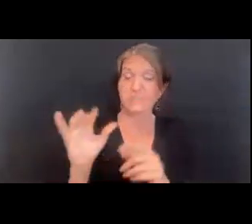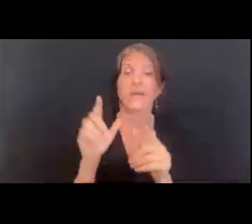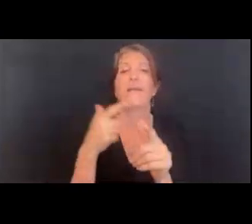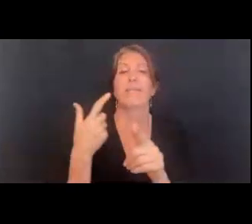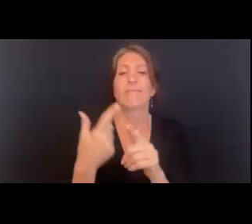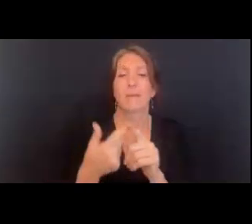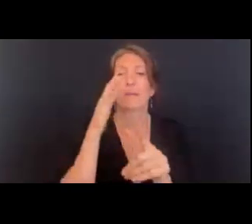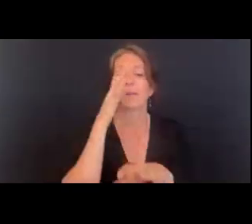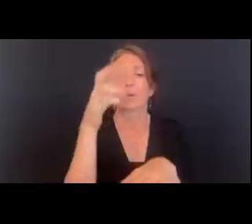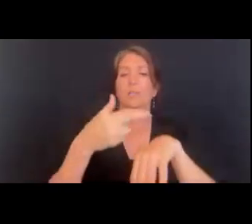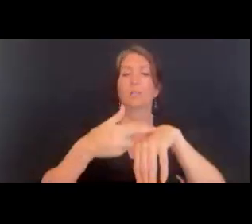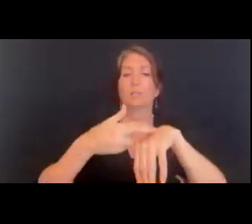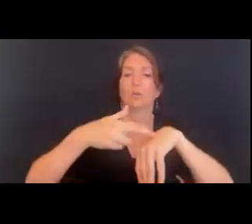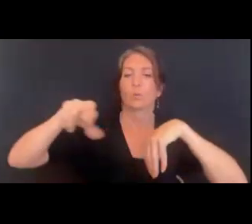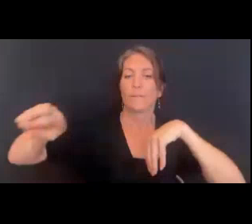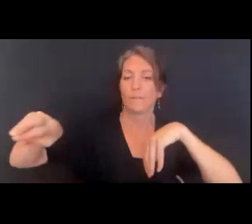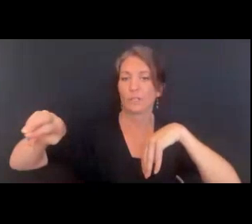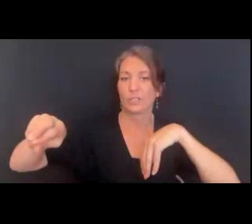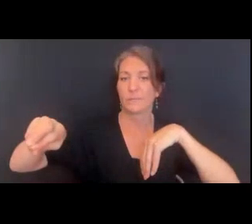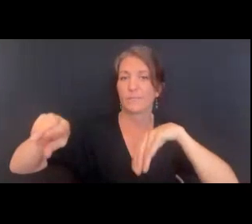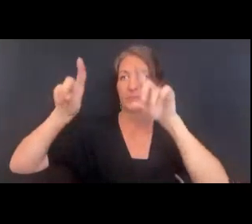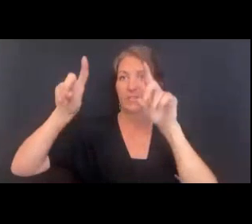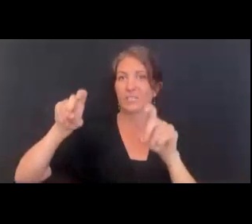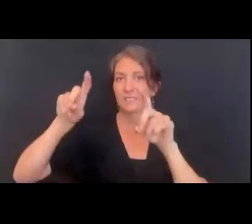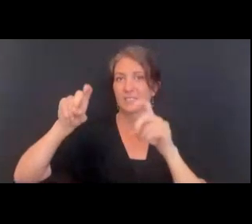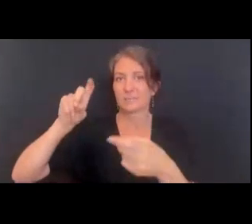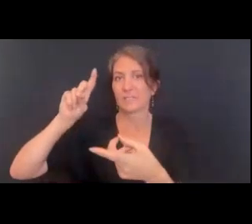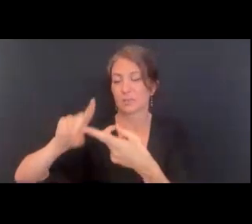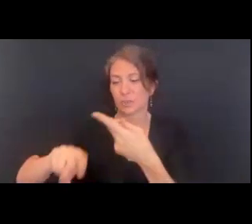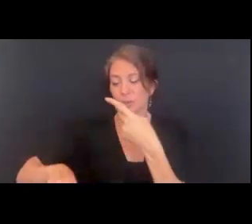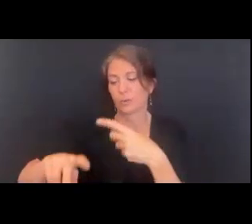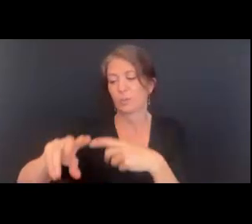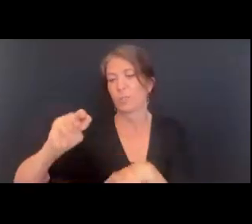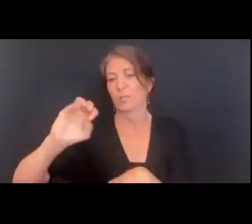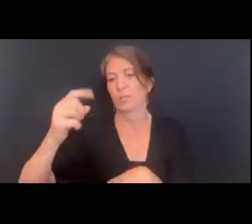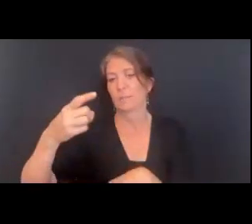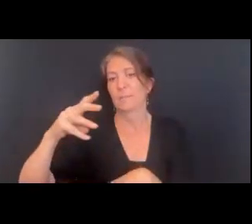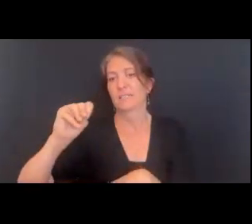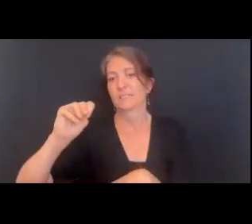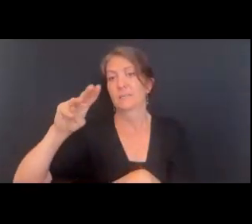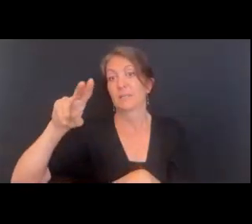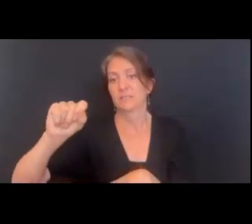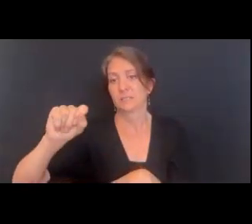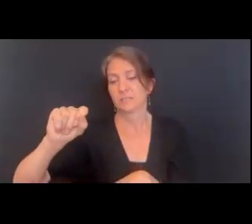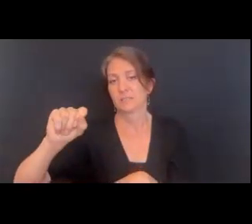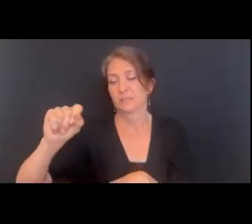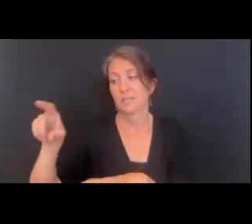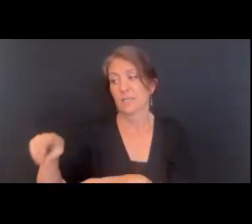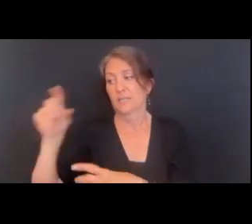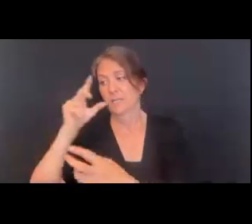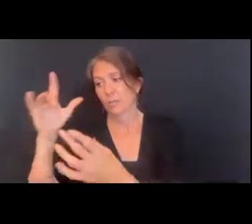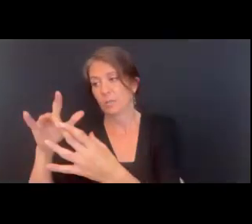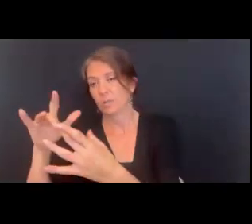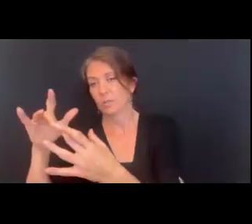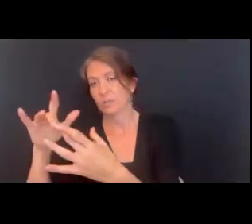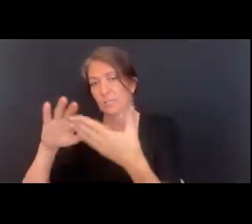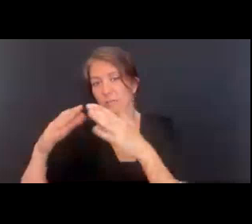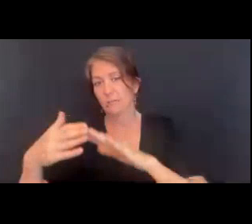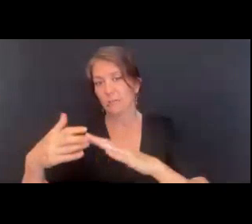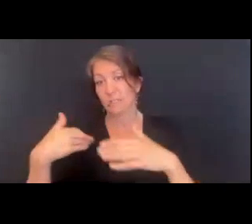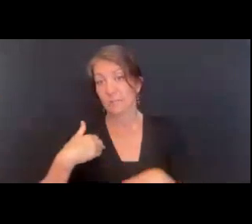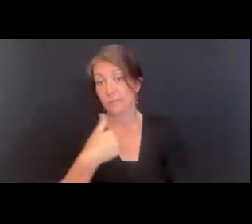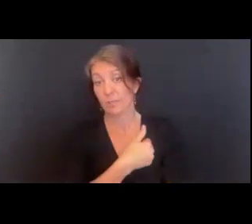refer the assessment over to Maximus so that they can contact the community member